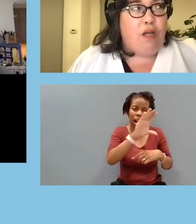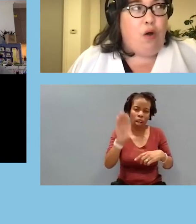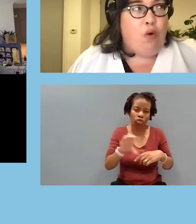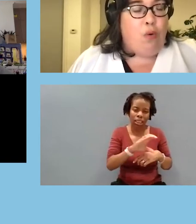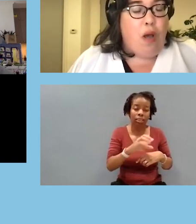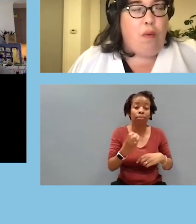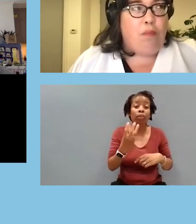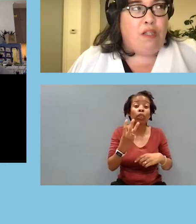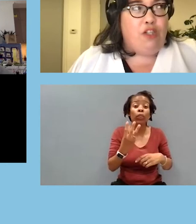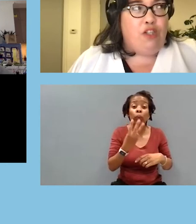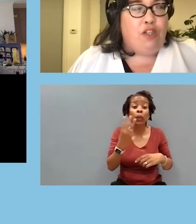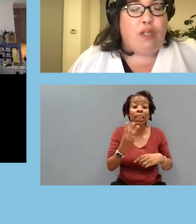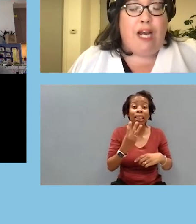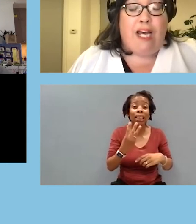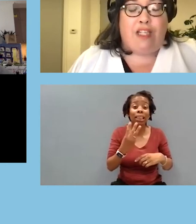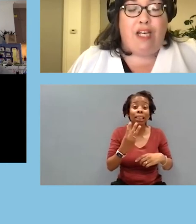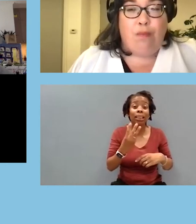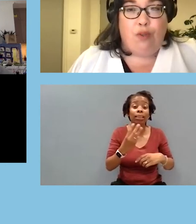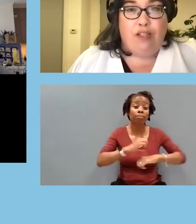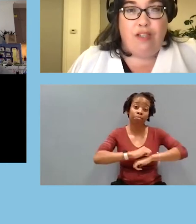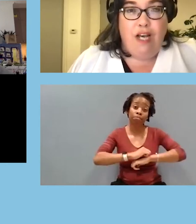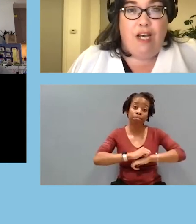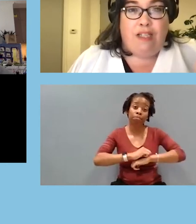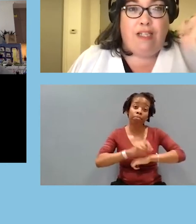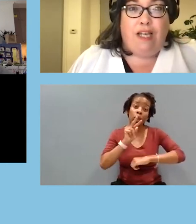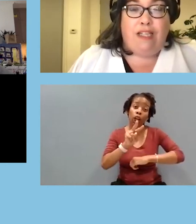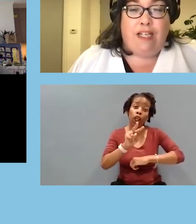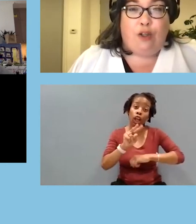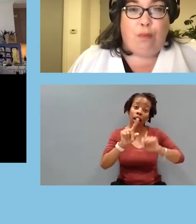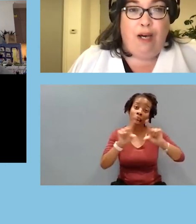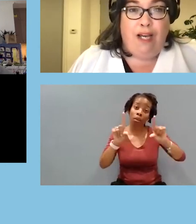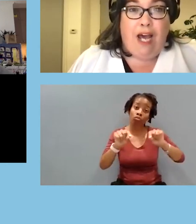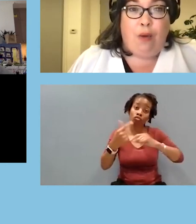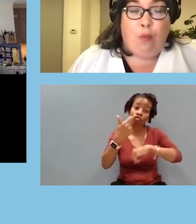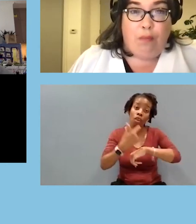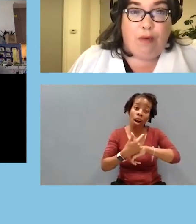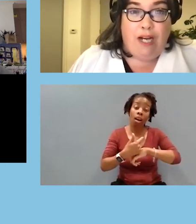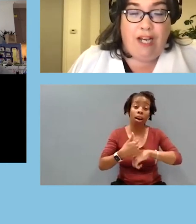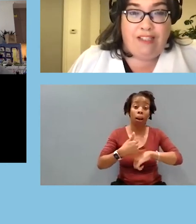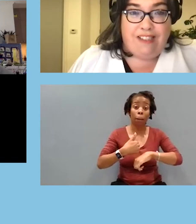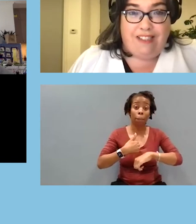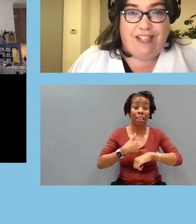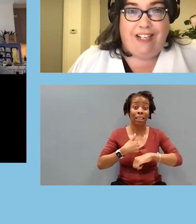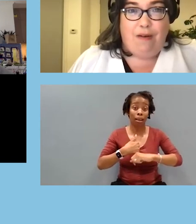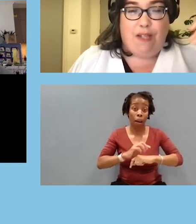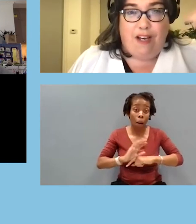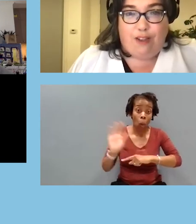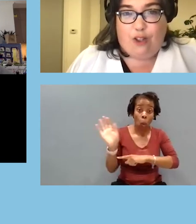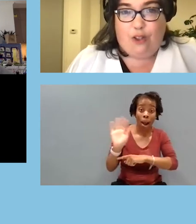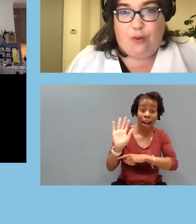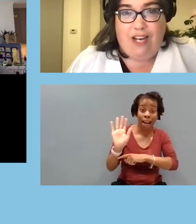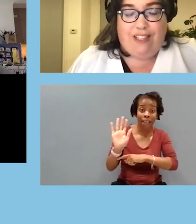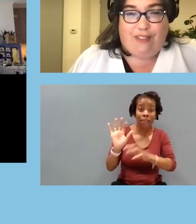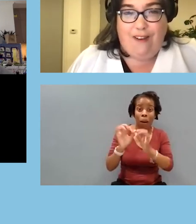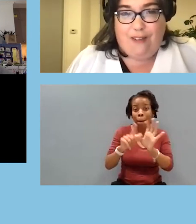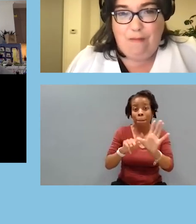of us all positioned looking at the camera, and as I say goodbye, I wave my hands and the other